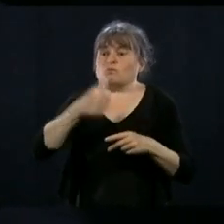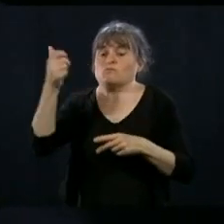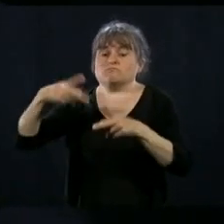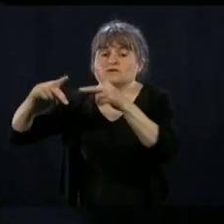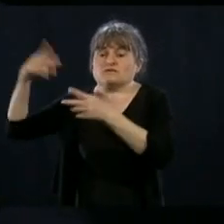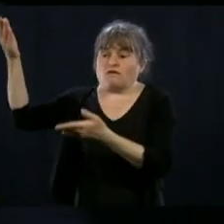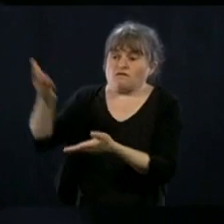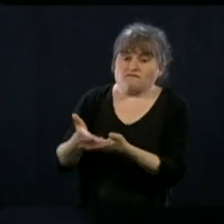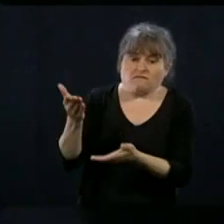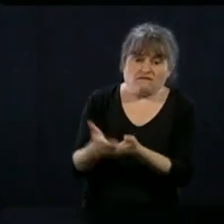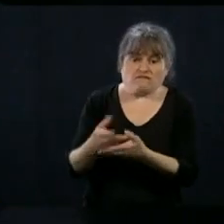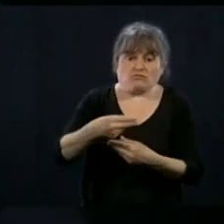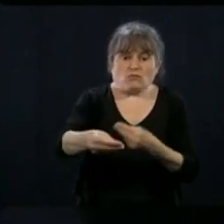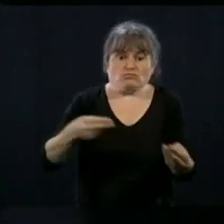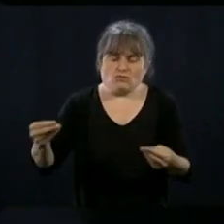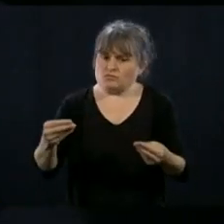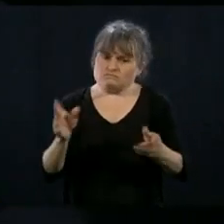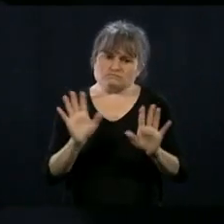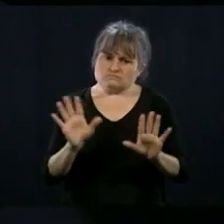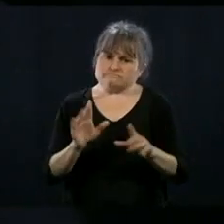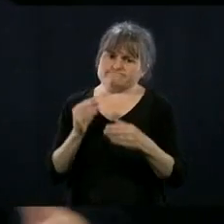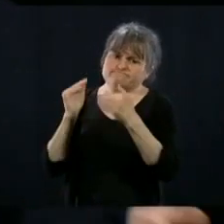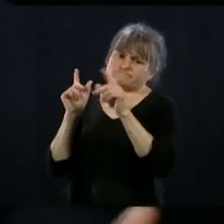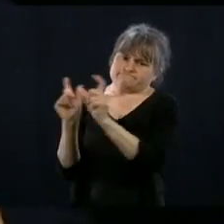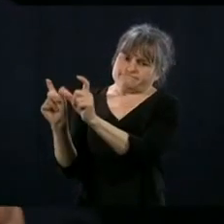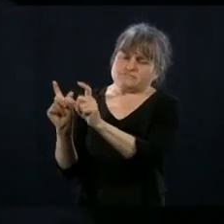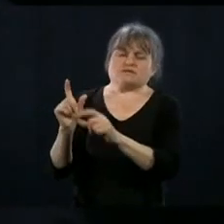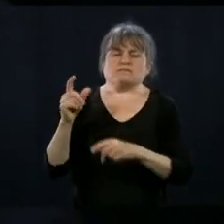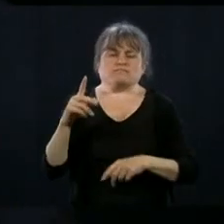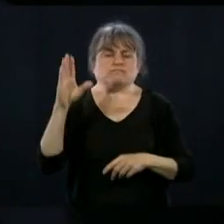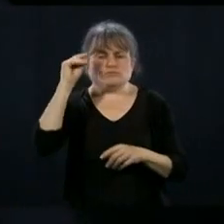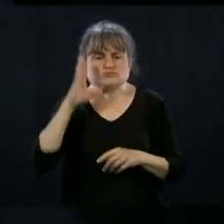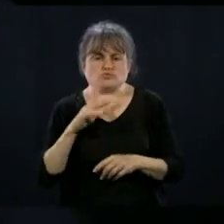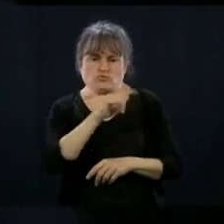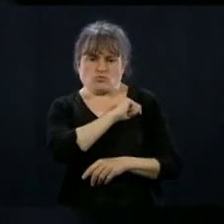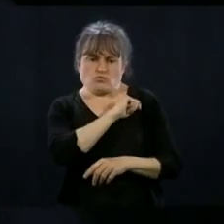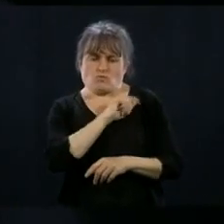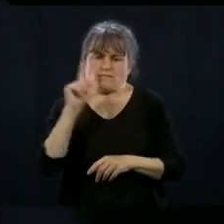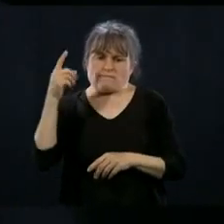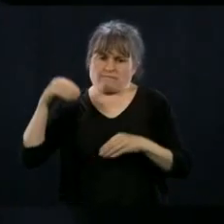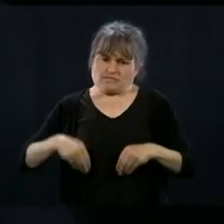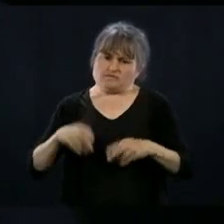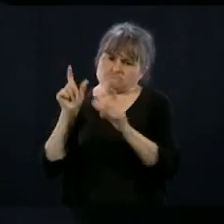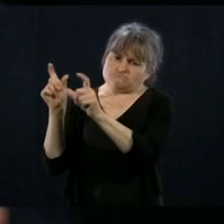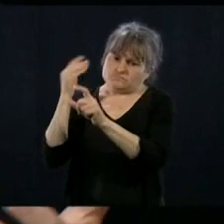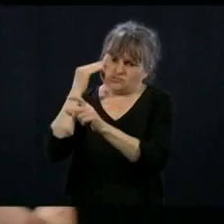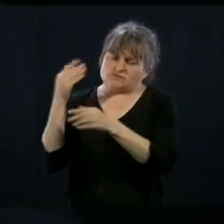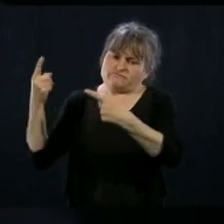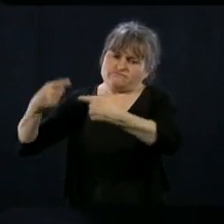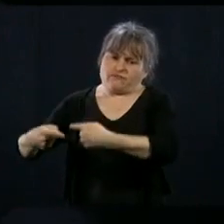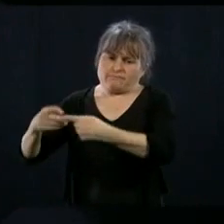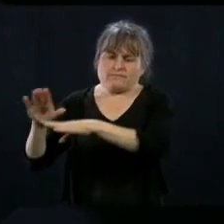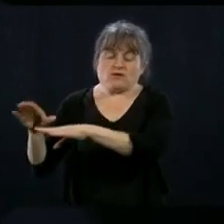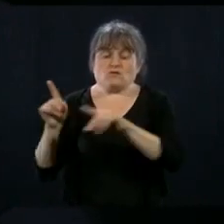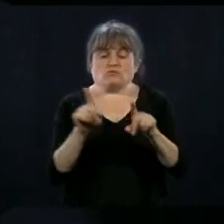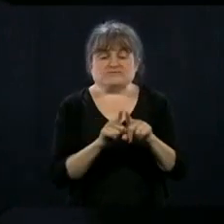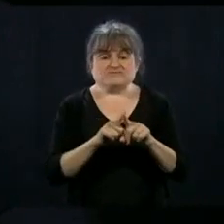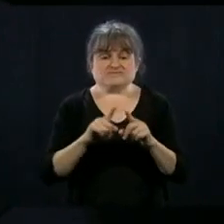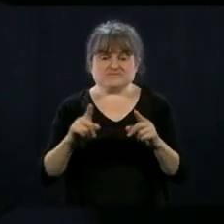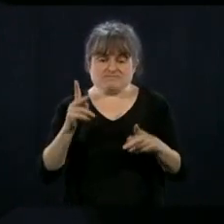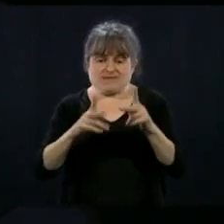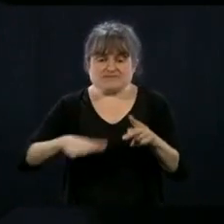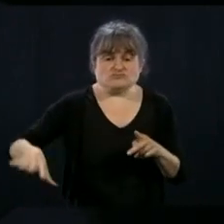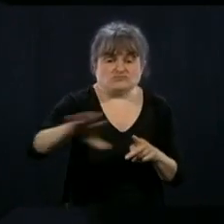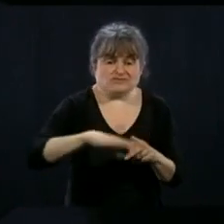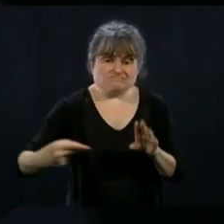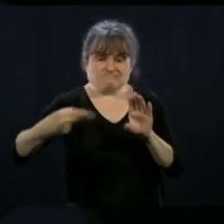the outside, and we had Mr. Trudeau's assurance on that. And we must mobilize communities, and that is what I